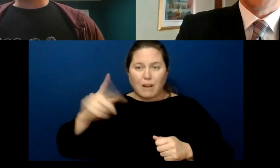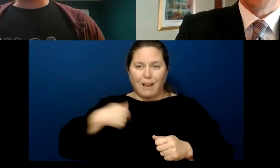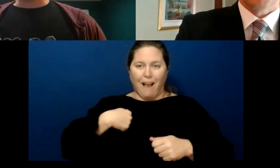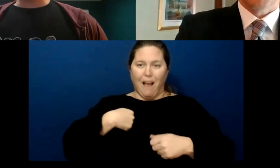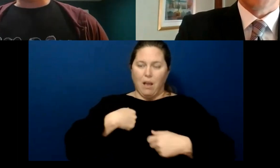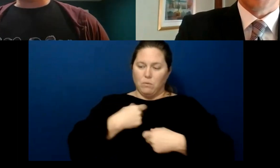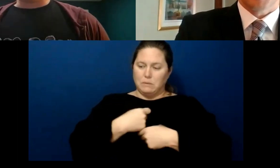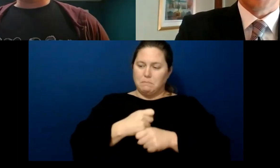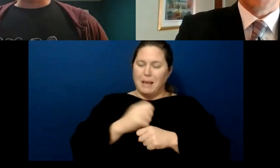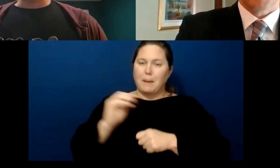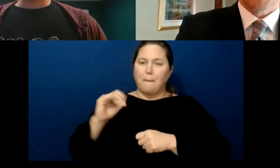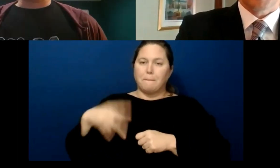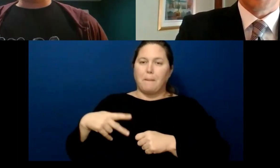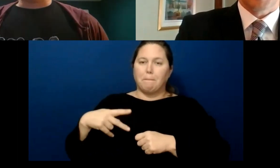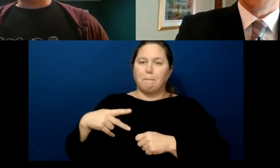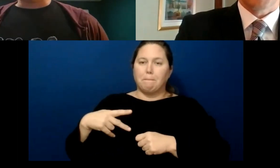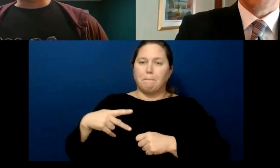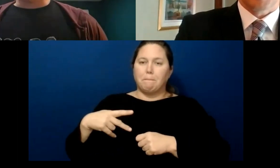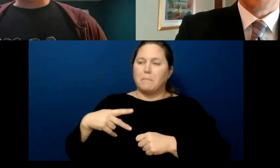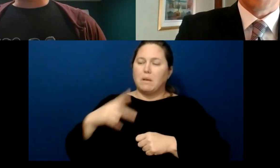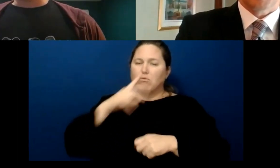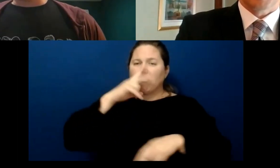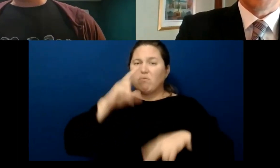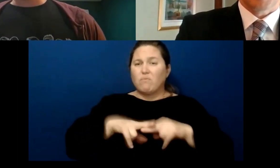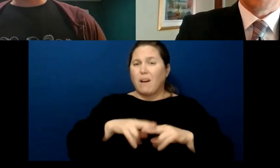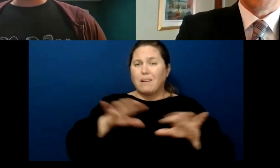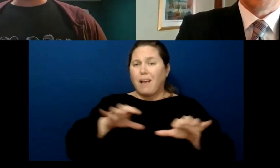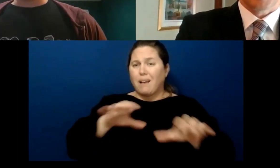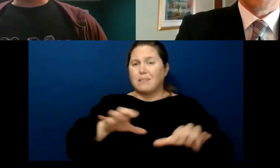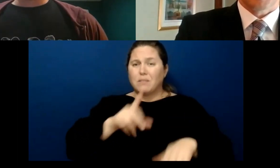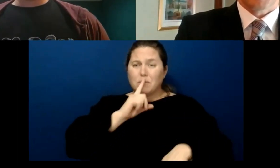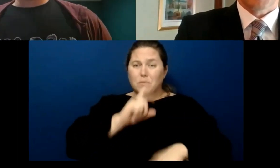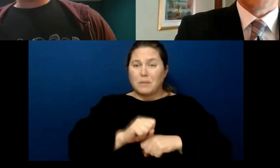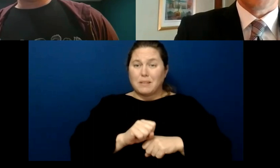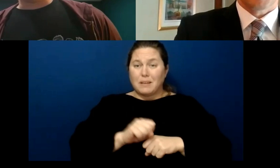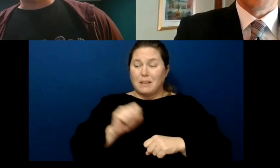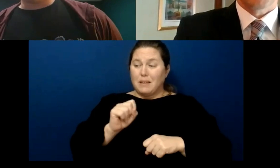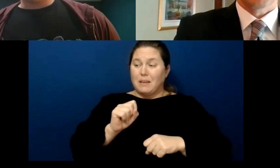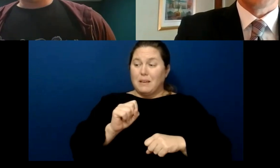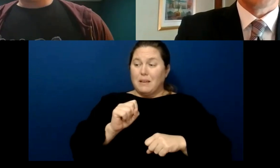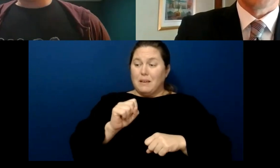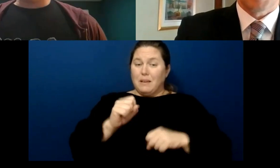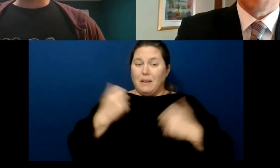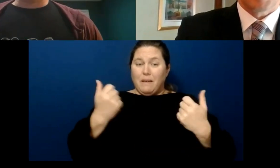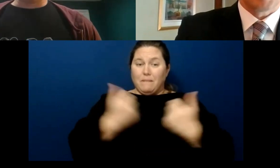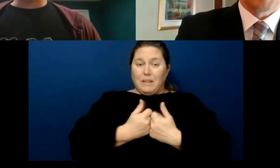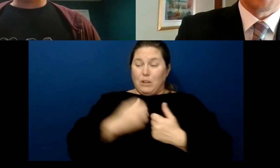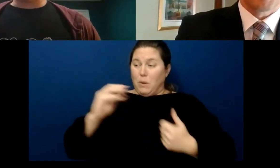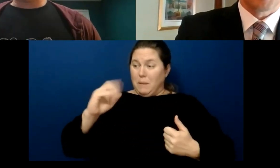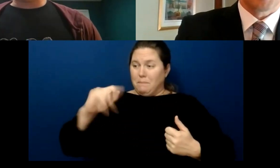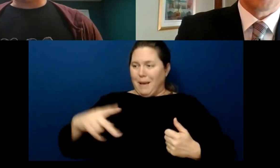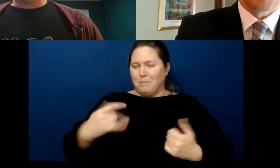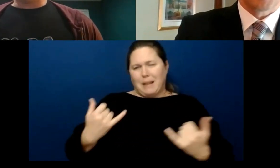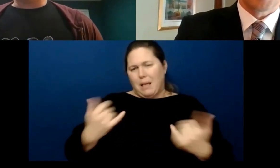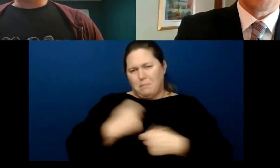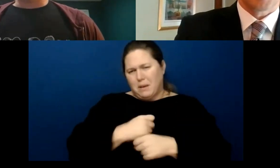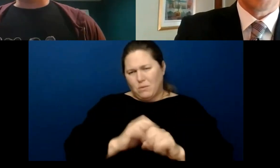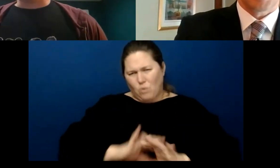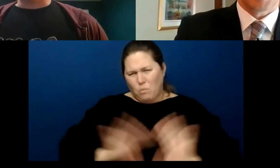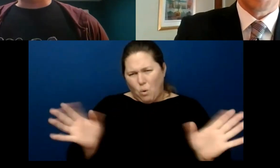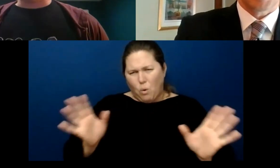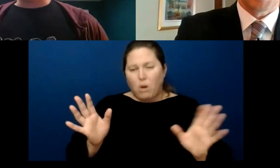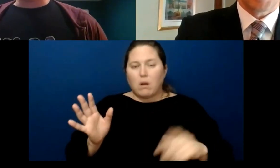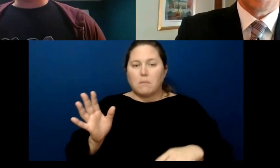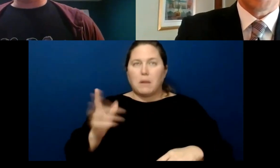for creative flow, to be honest. I don't make video game maps nowadays, but it was just a lot of fun to say, hey, I'd love to build